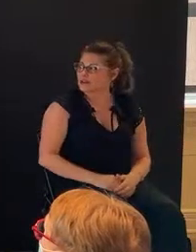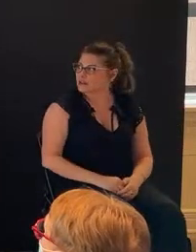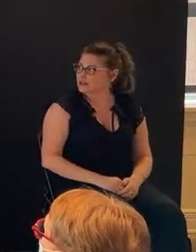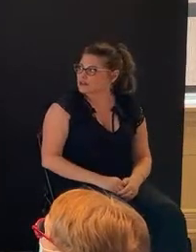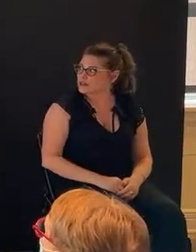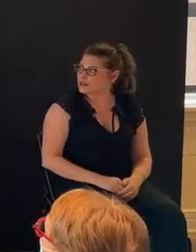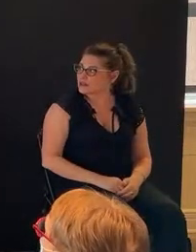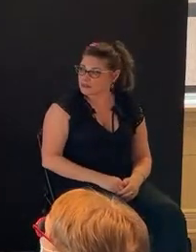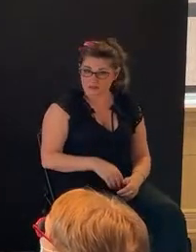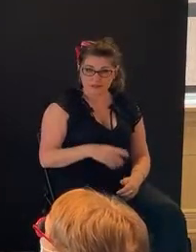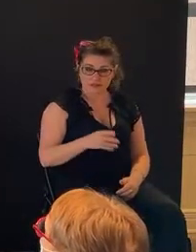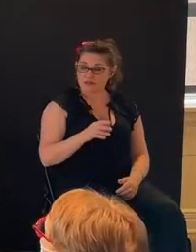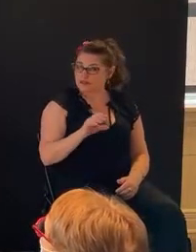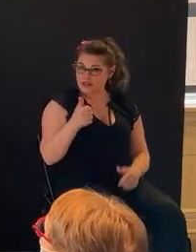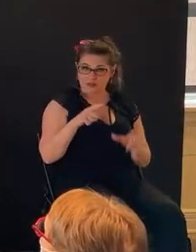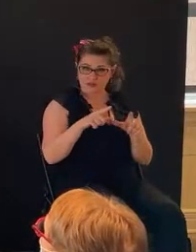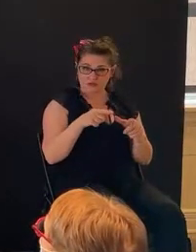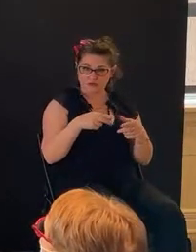other, yeah. So,